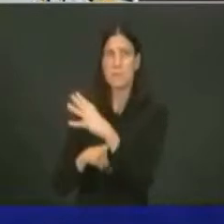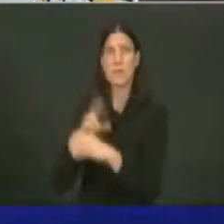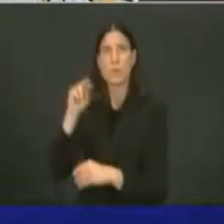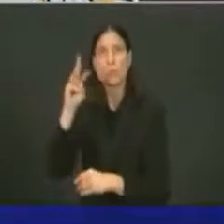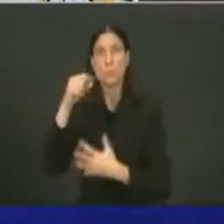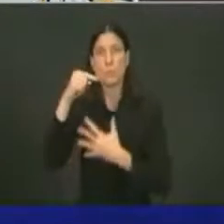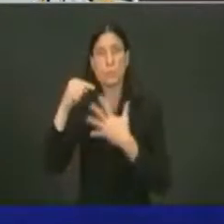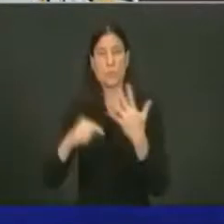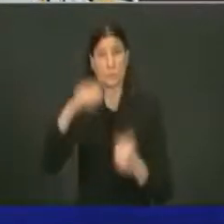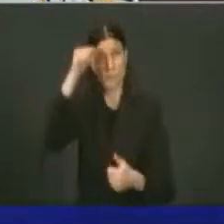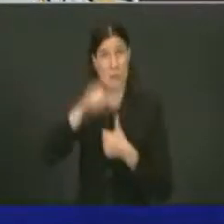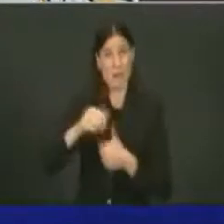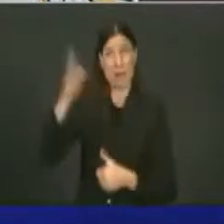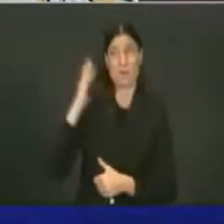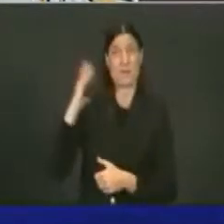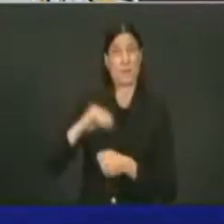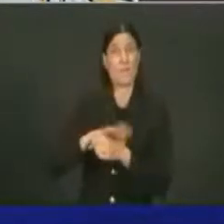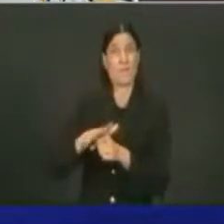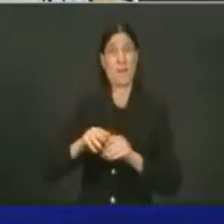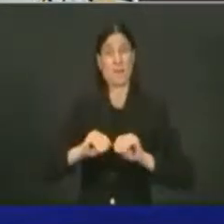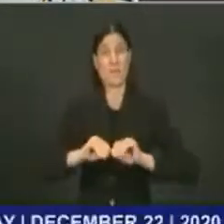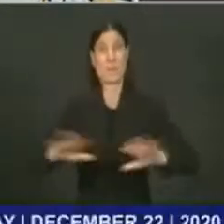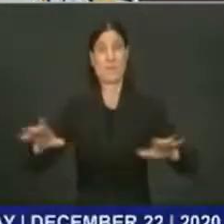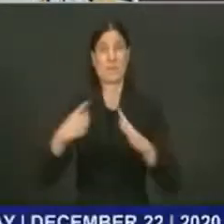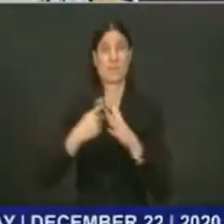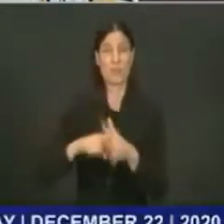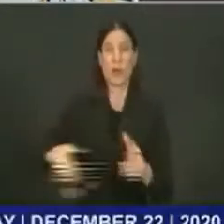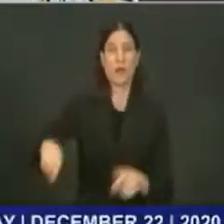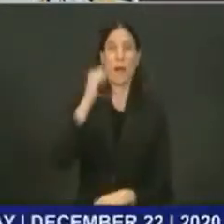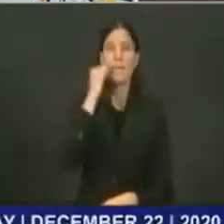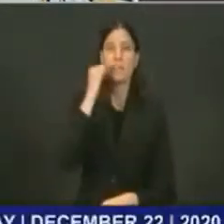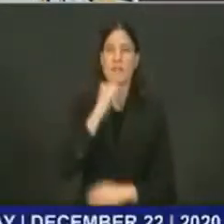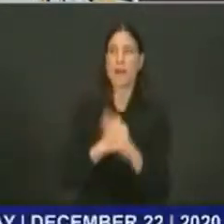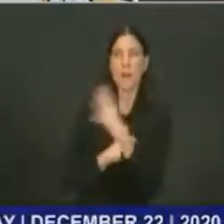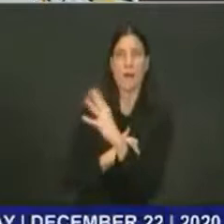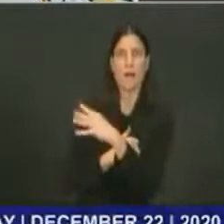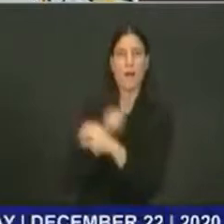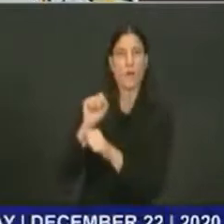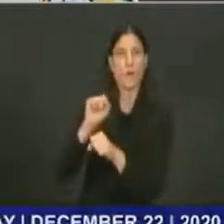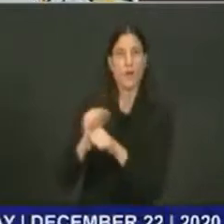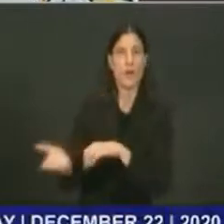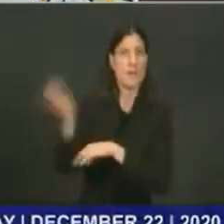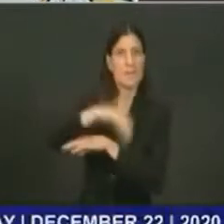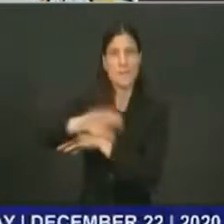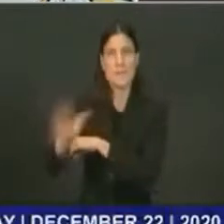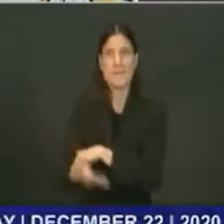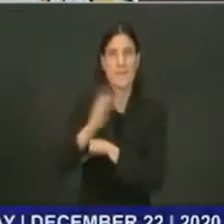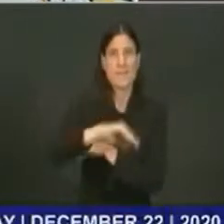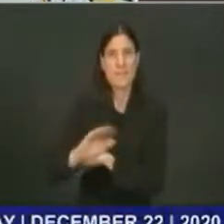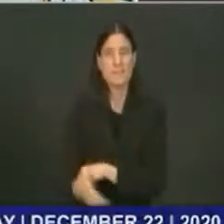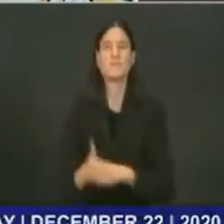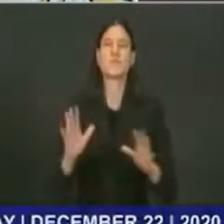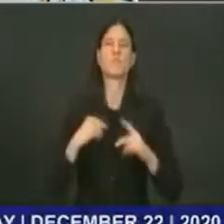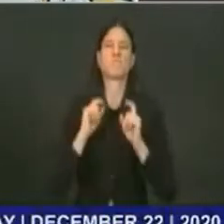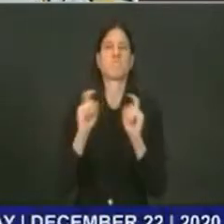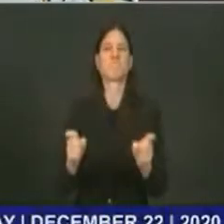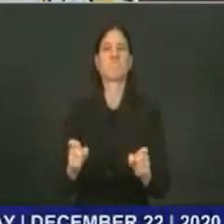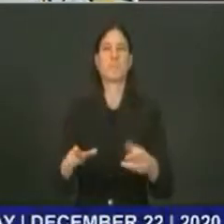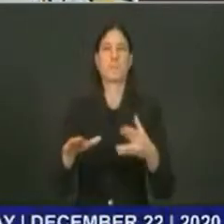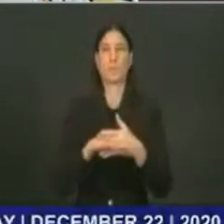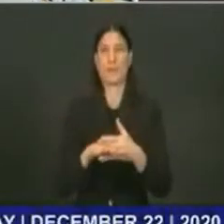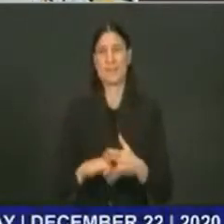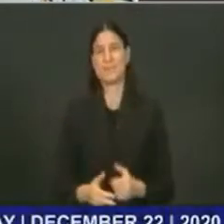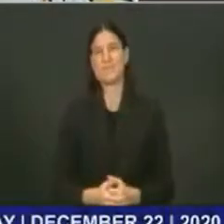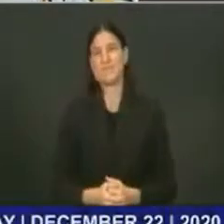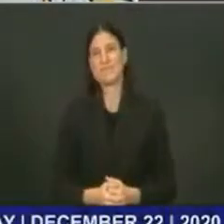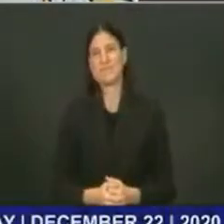know you got a tough job, so I want to thank you all for being here. I'll try to keep it a bit shorter today. I know it's a holiday season and we're